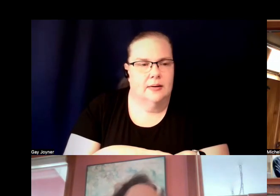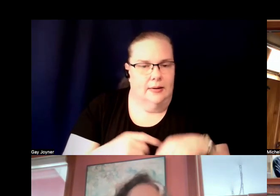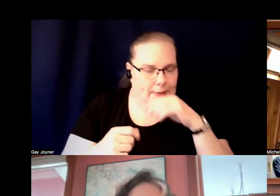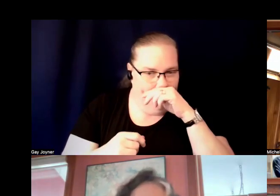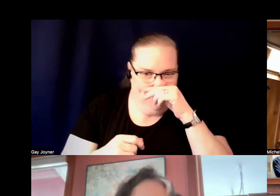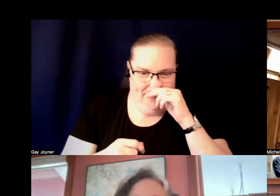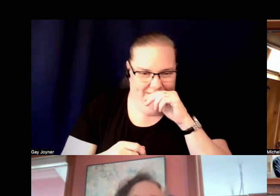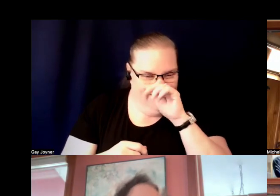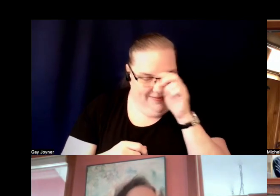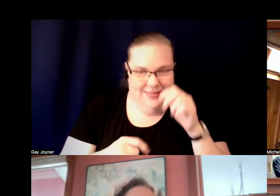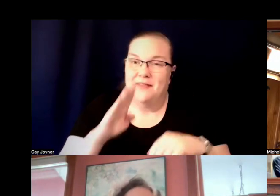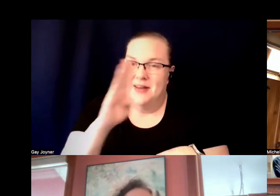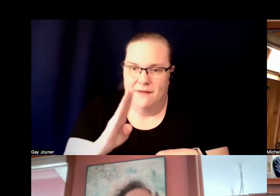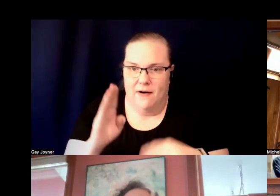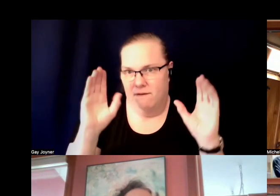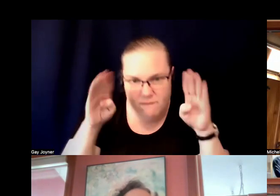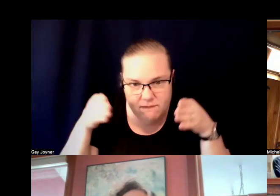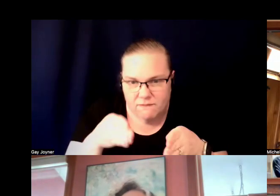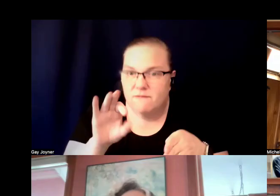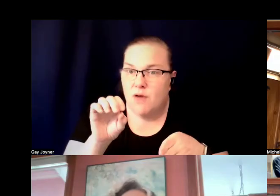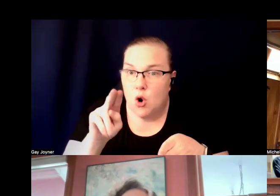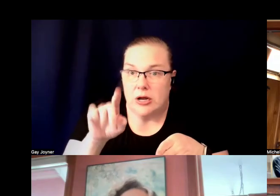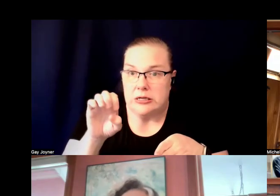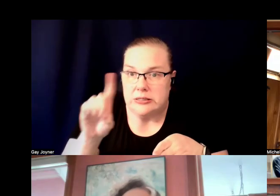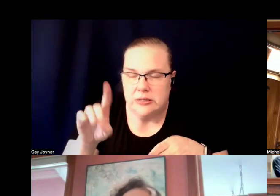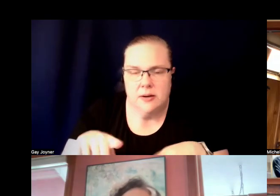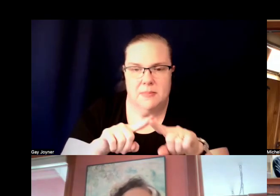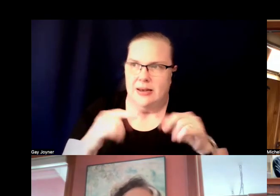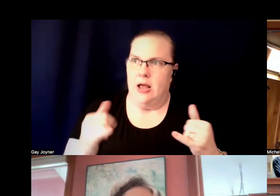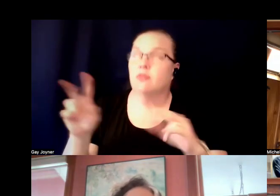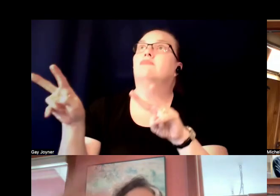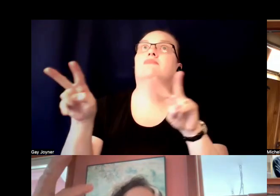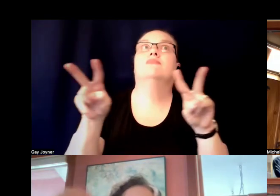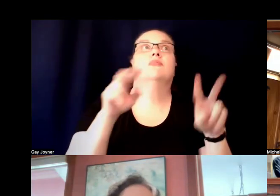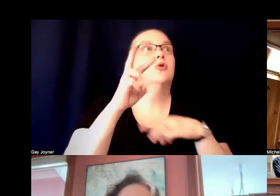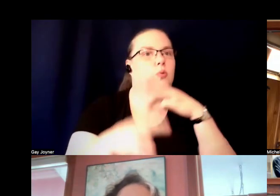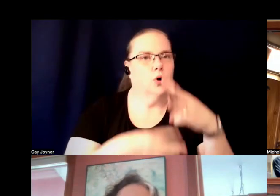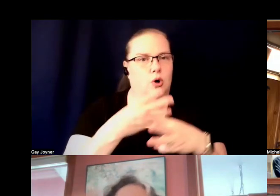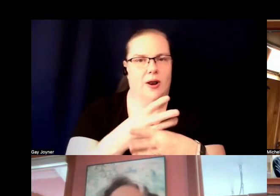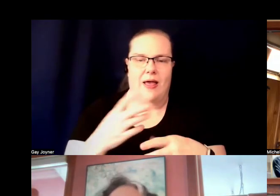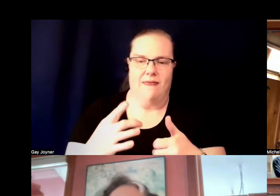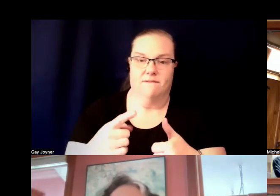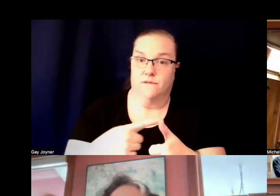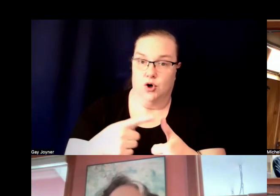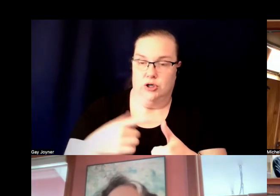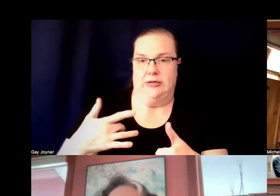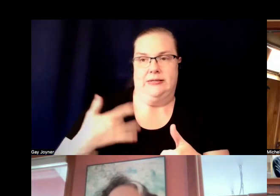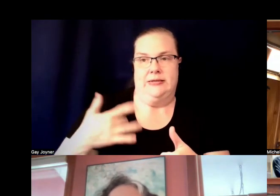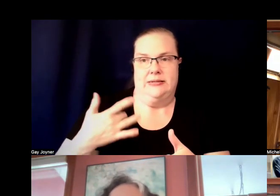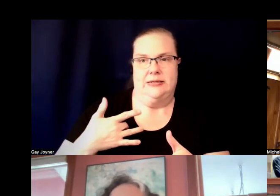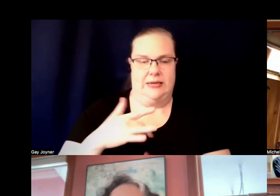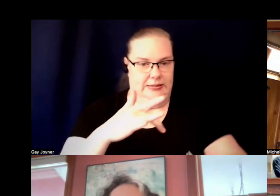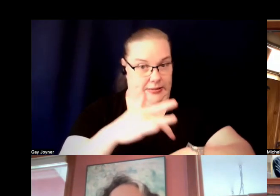never focused in the womb. So they're out and they're trying to discover the world. And the first sense is sight, besides touch, I should